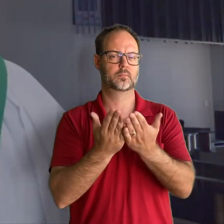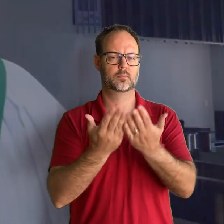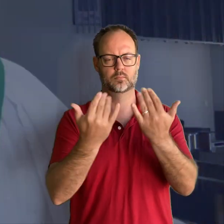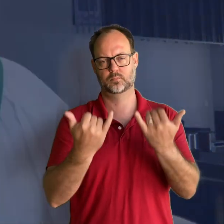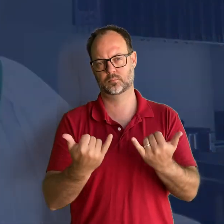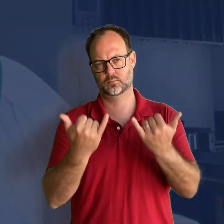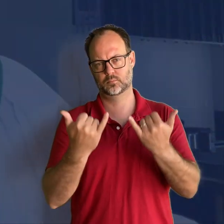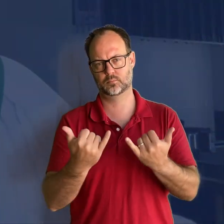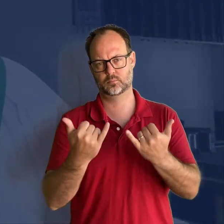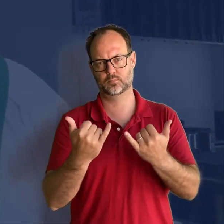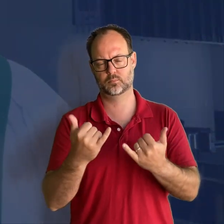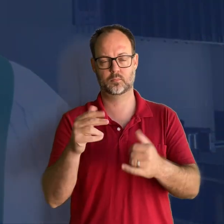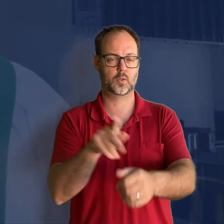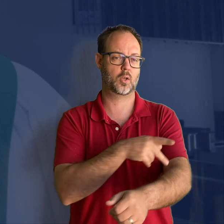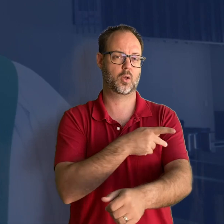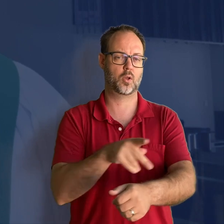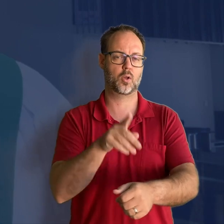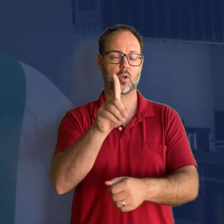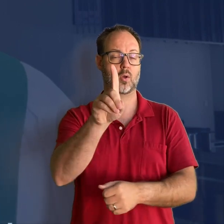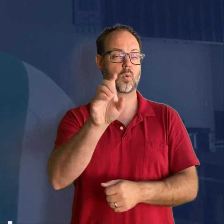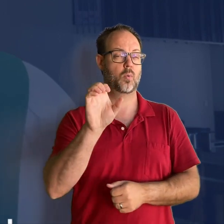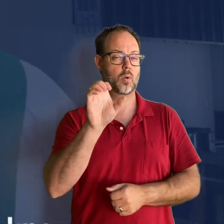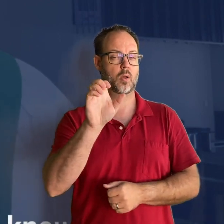for today is from Psalm